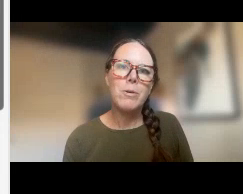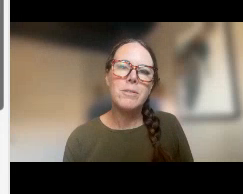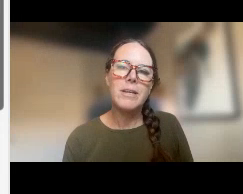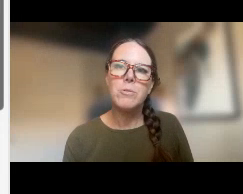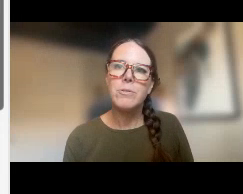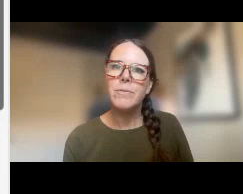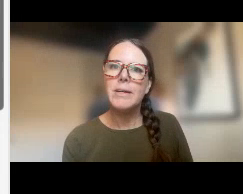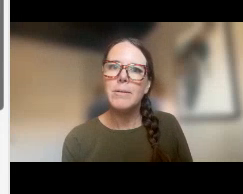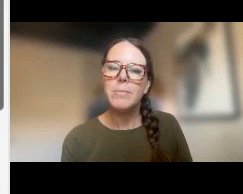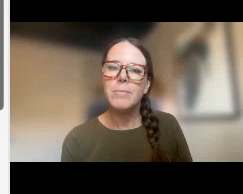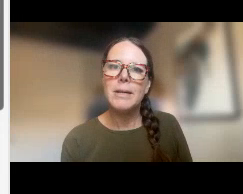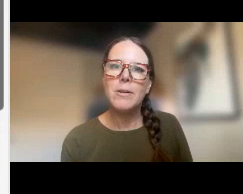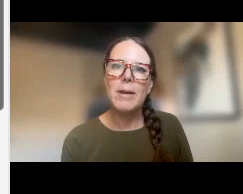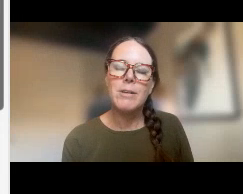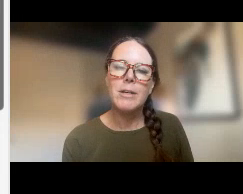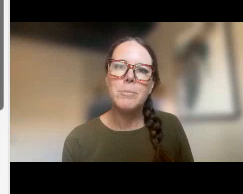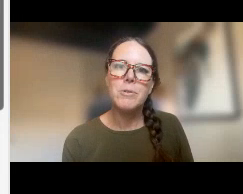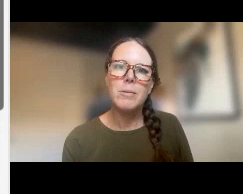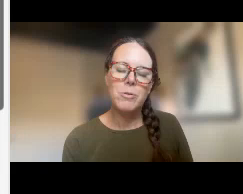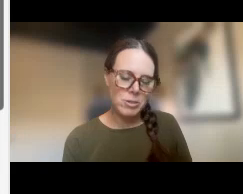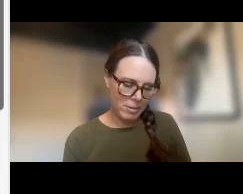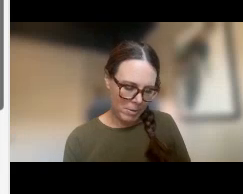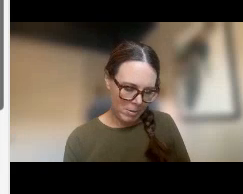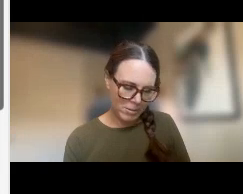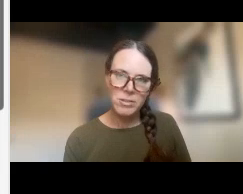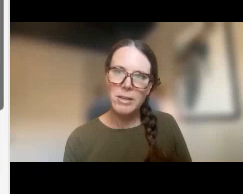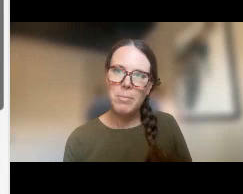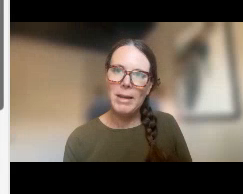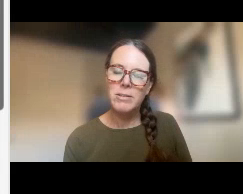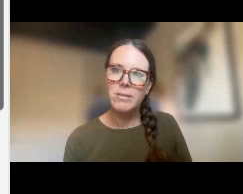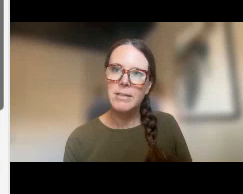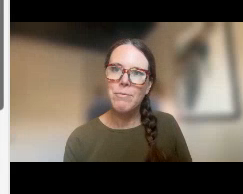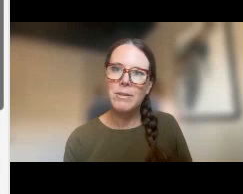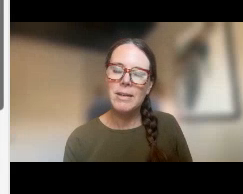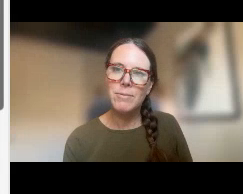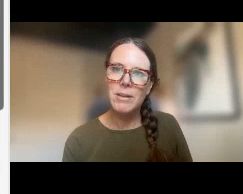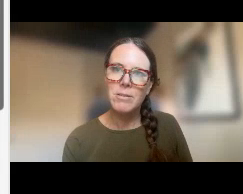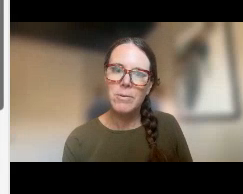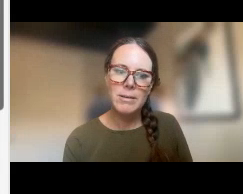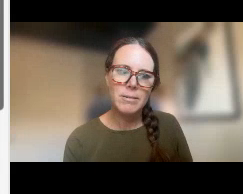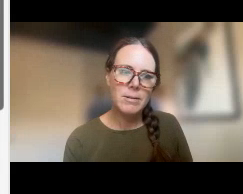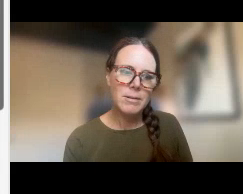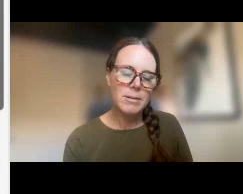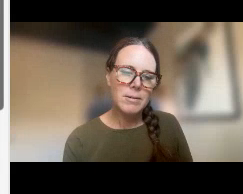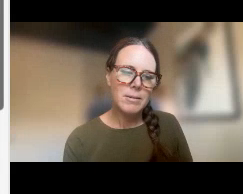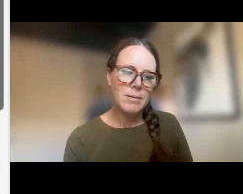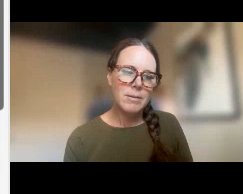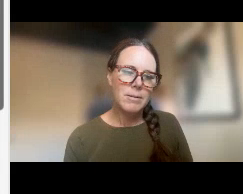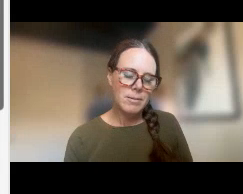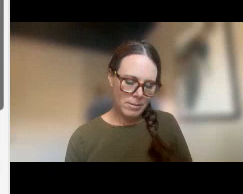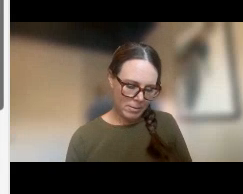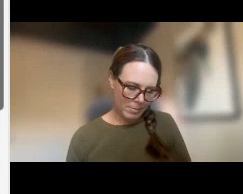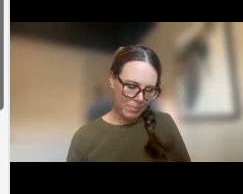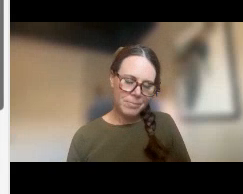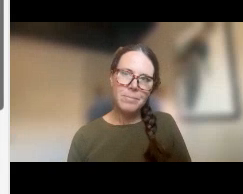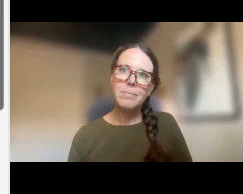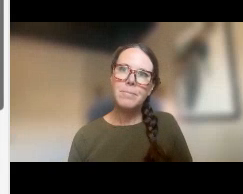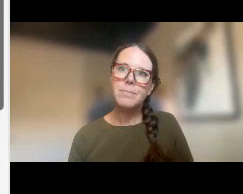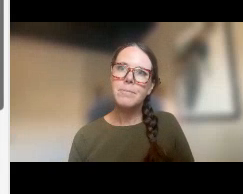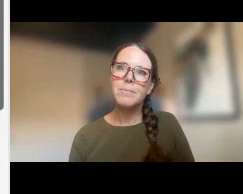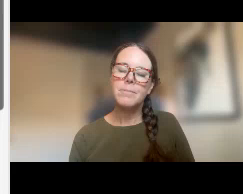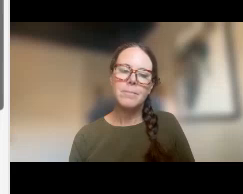check my work schedule, and I don't have it up, so I'd appreciate maybe us just getting back to staff on that, if that's all right. Okay, so we'll, The 11th